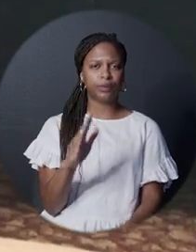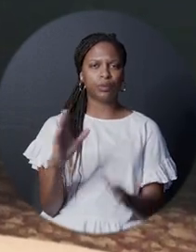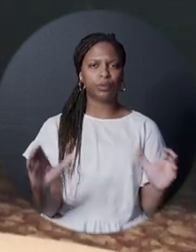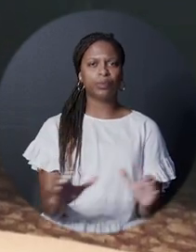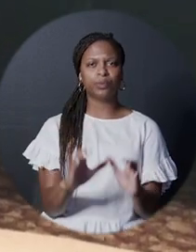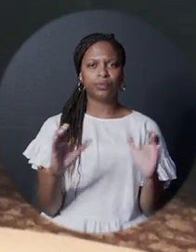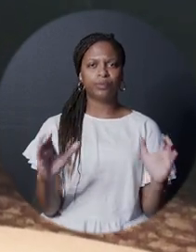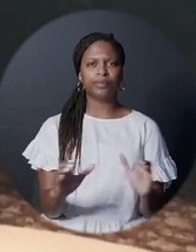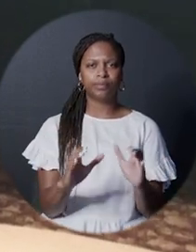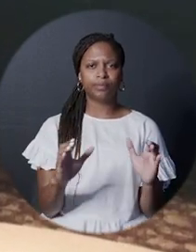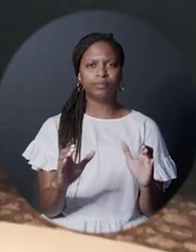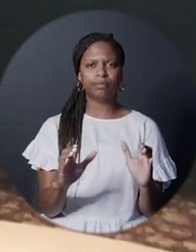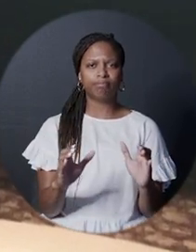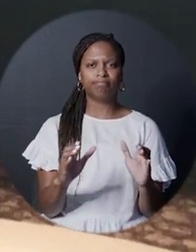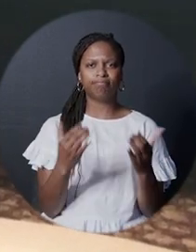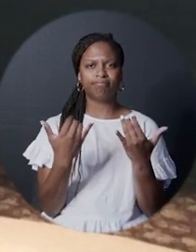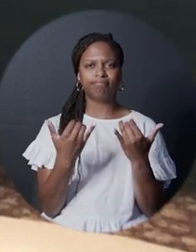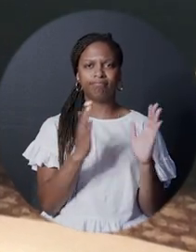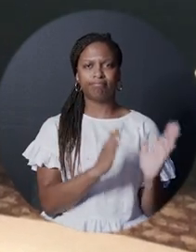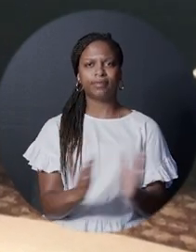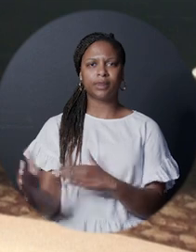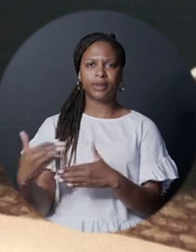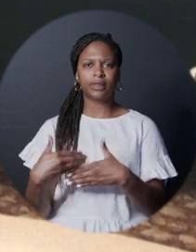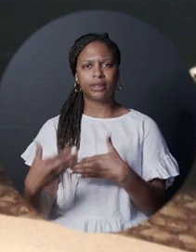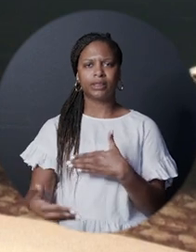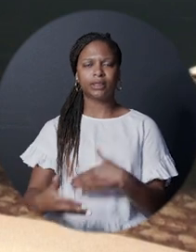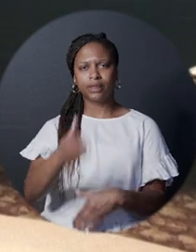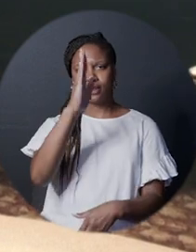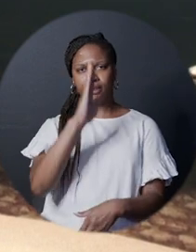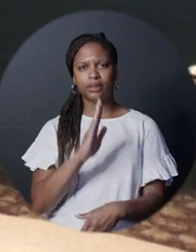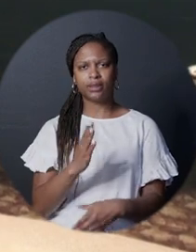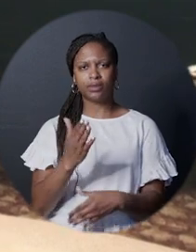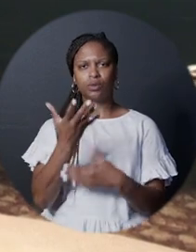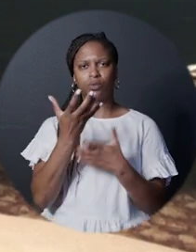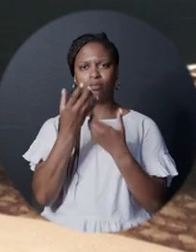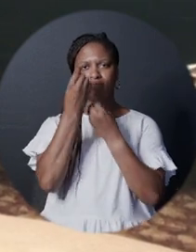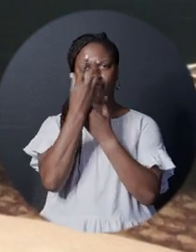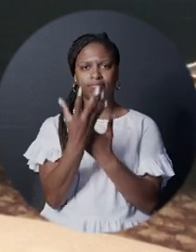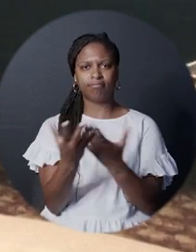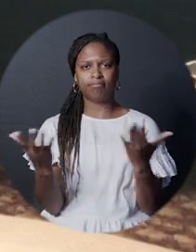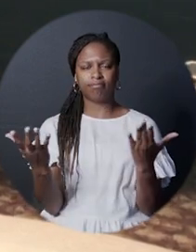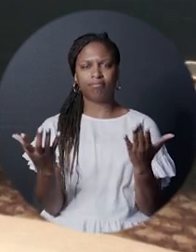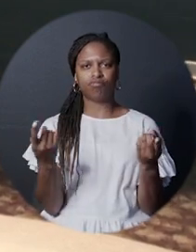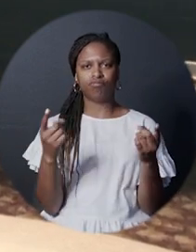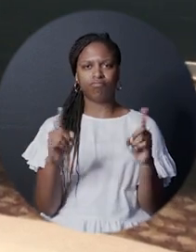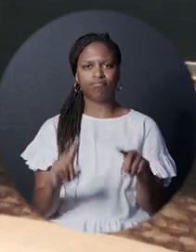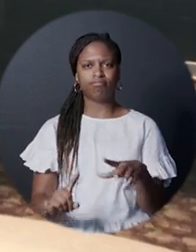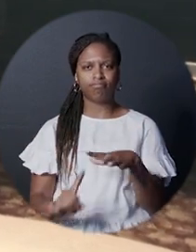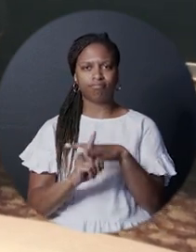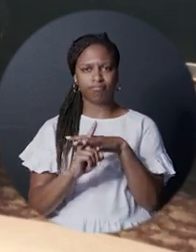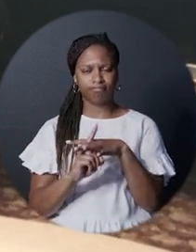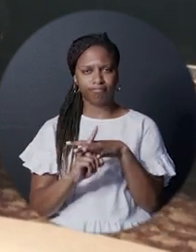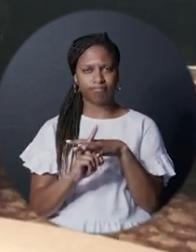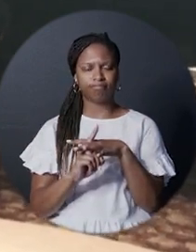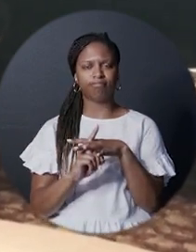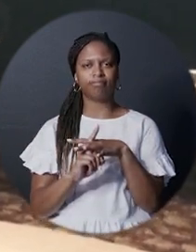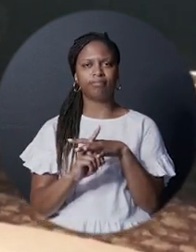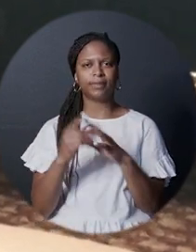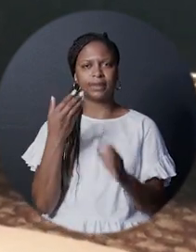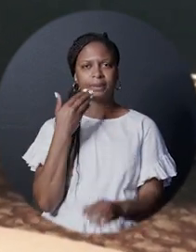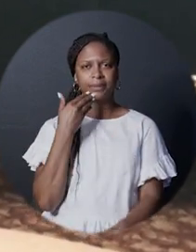from not knowing what to do to planning for what's next. And God told me to tell you that what's